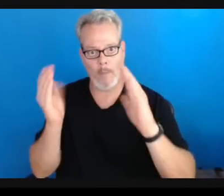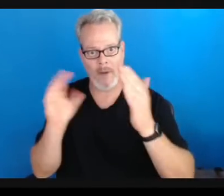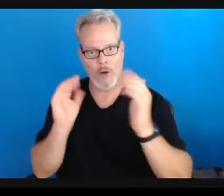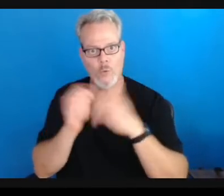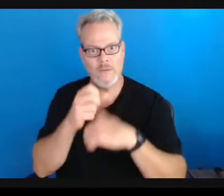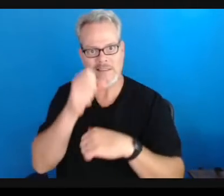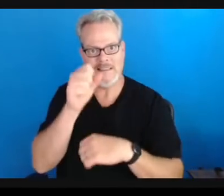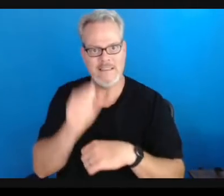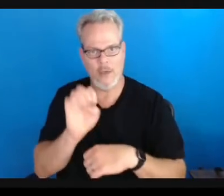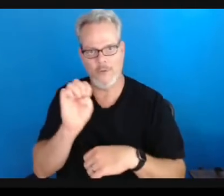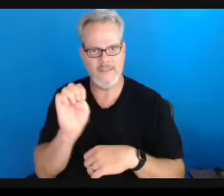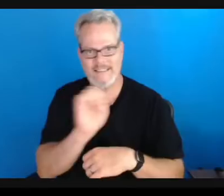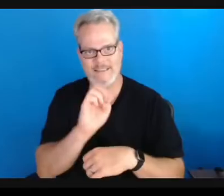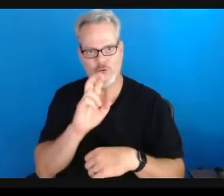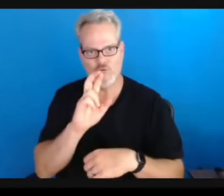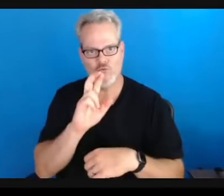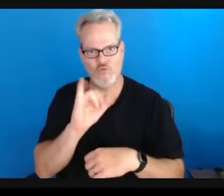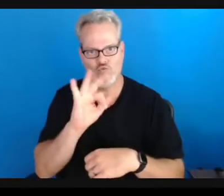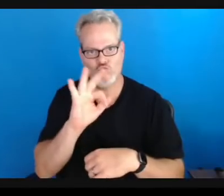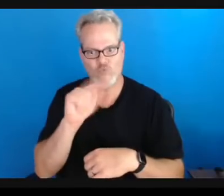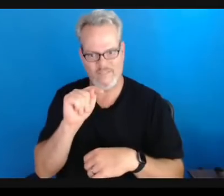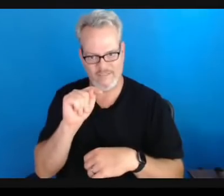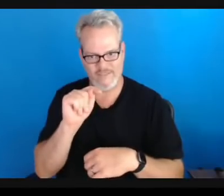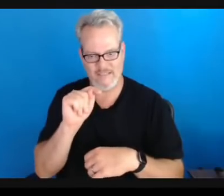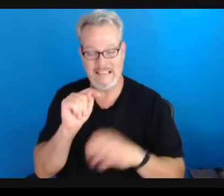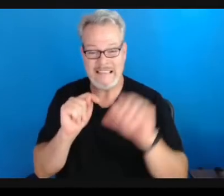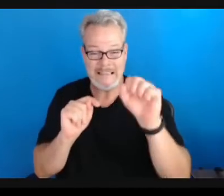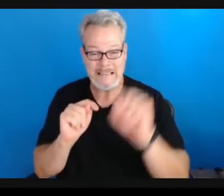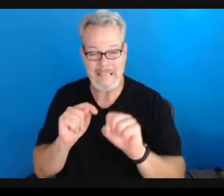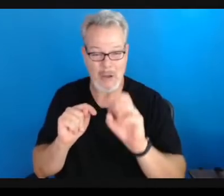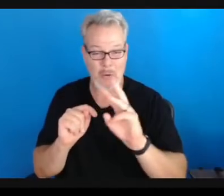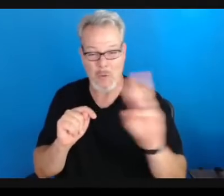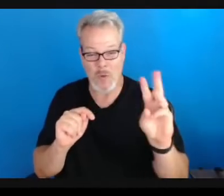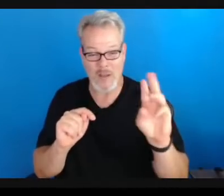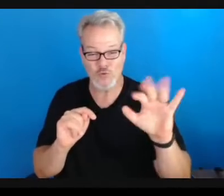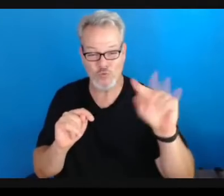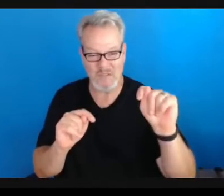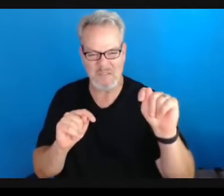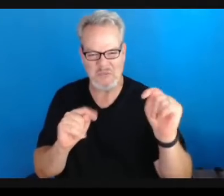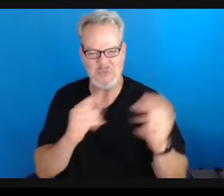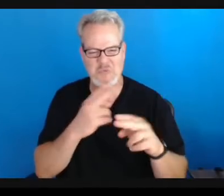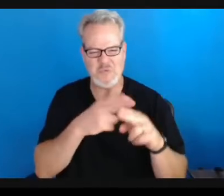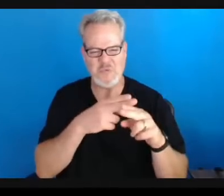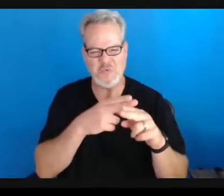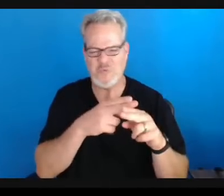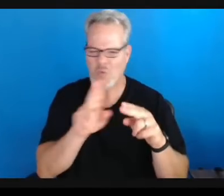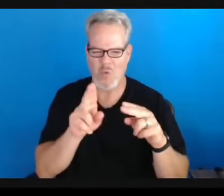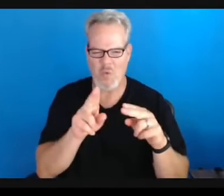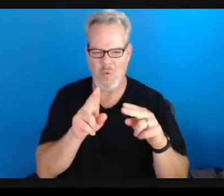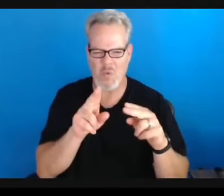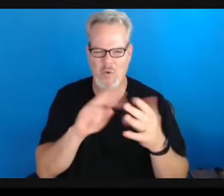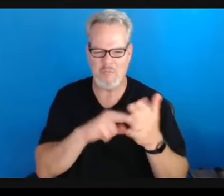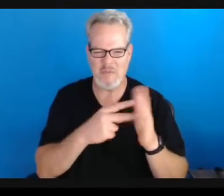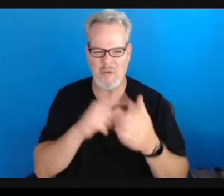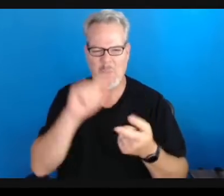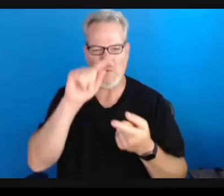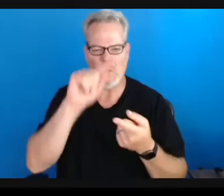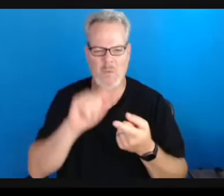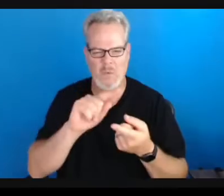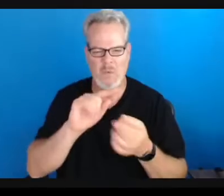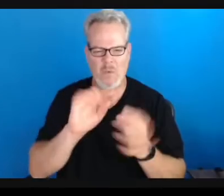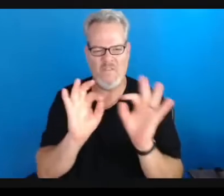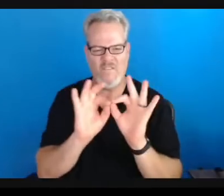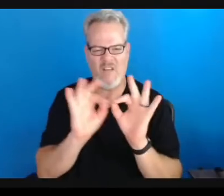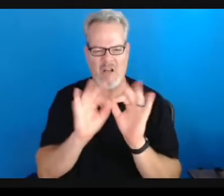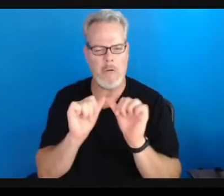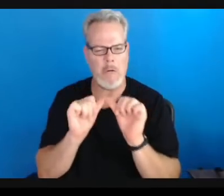rift. About half of the southwest rift. The southwest rift was so short that it likely would have tailed off to a lower value also. It just only lasted a few